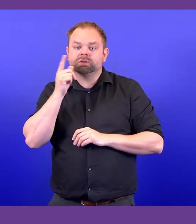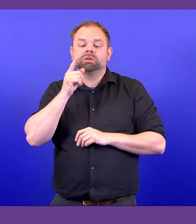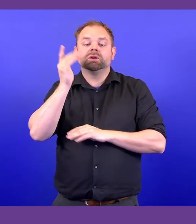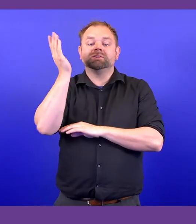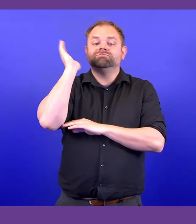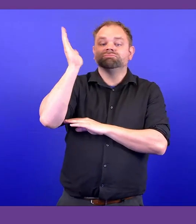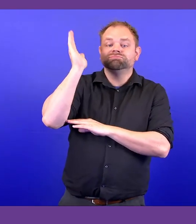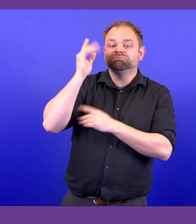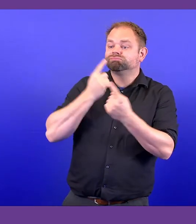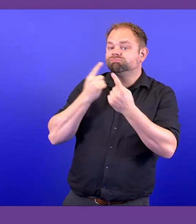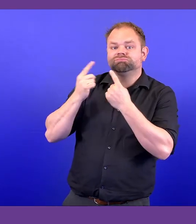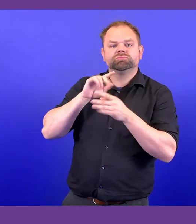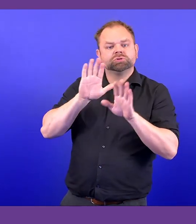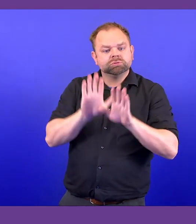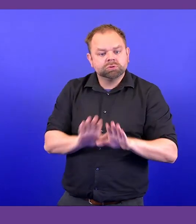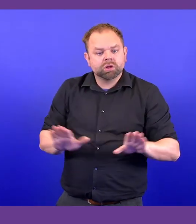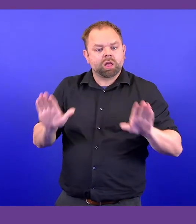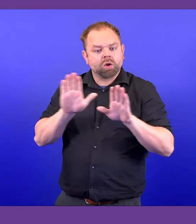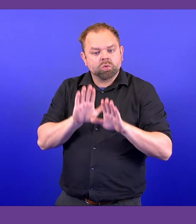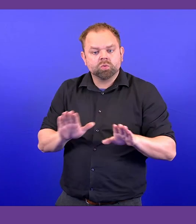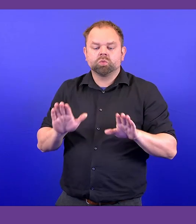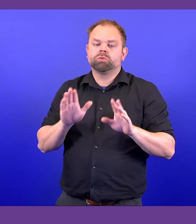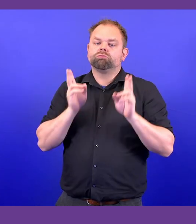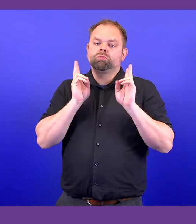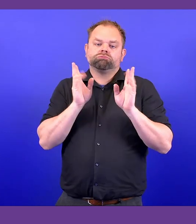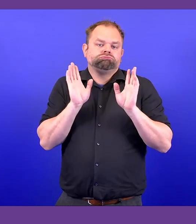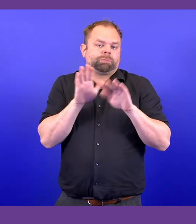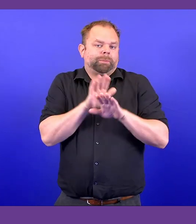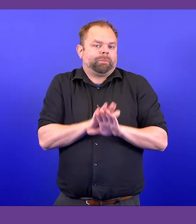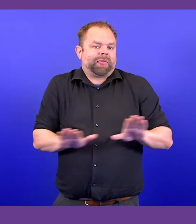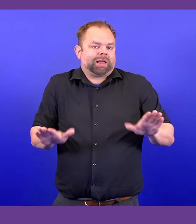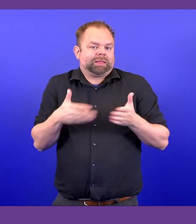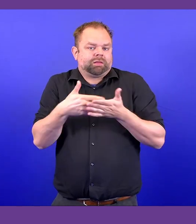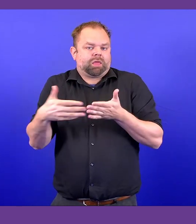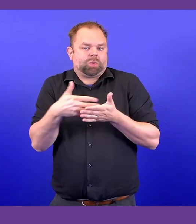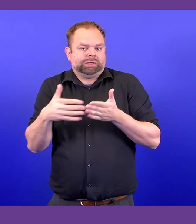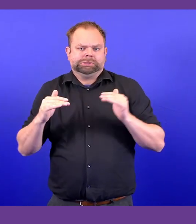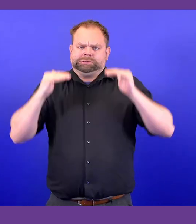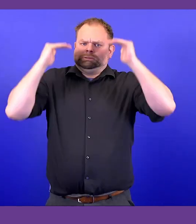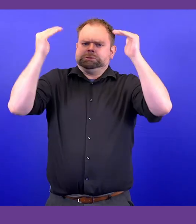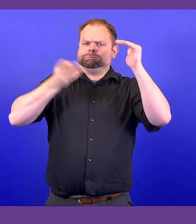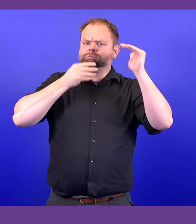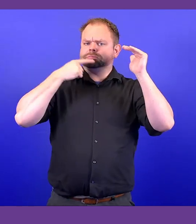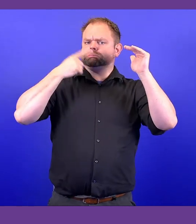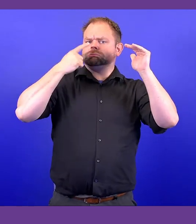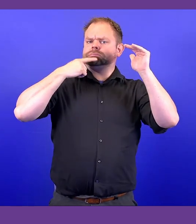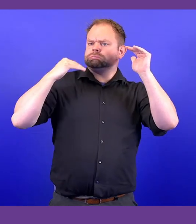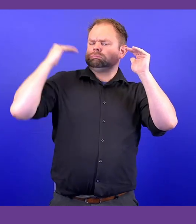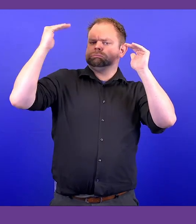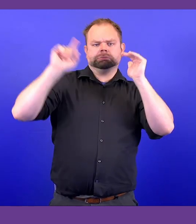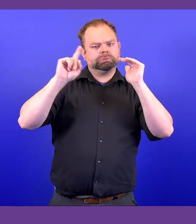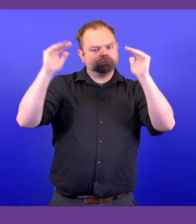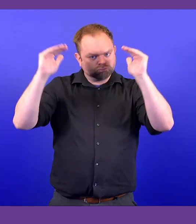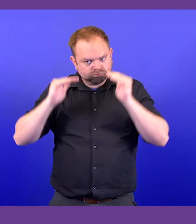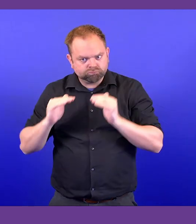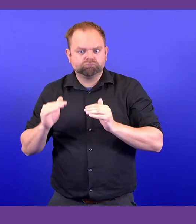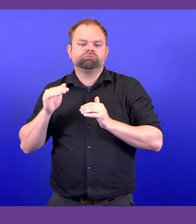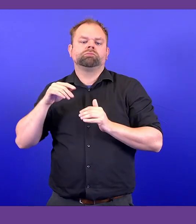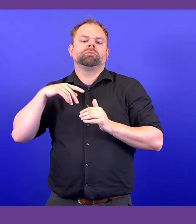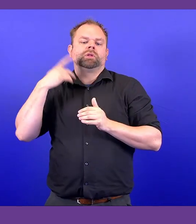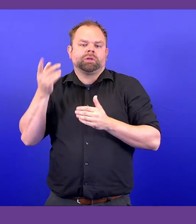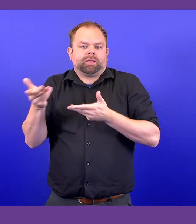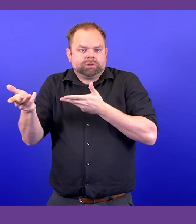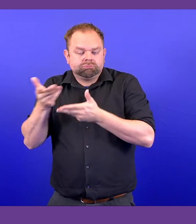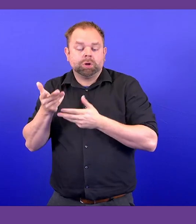Okay, thank you so much for that. Marie, what would you like to add in terms of really effective engagement with people with